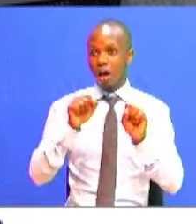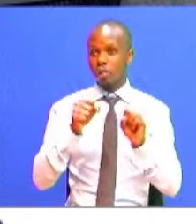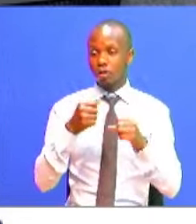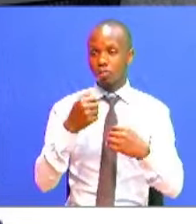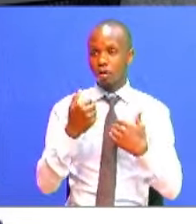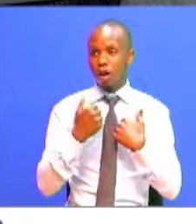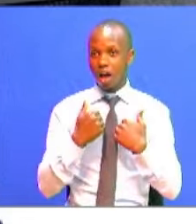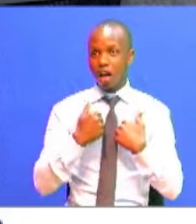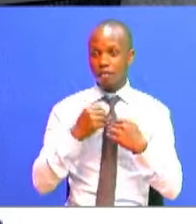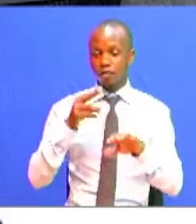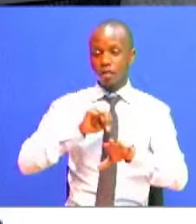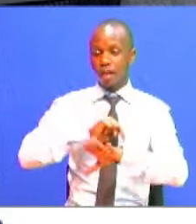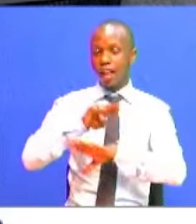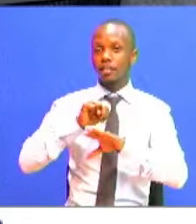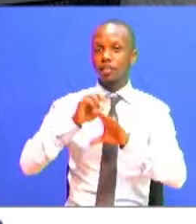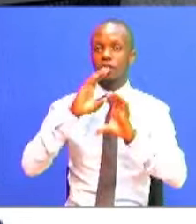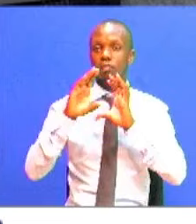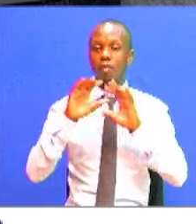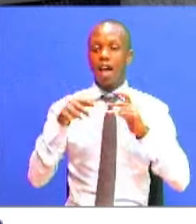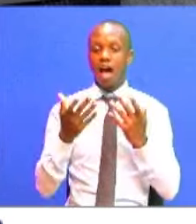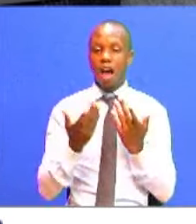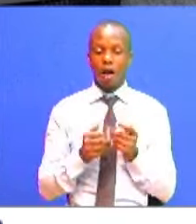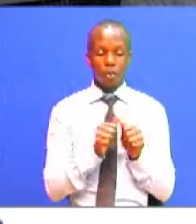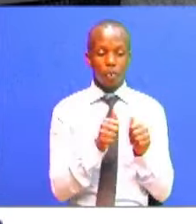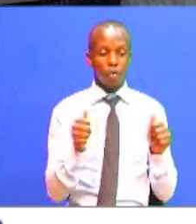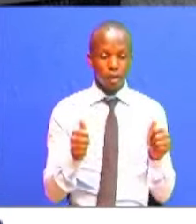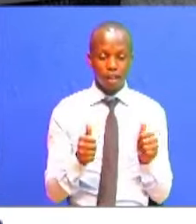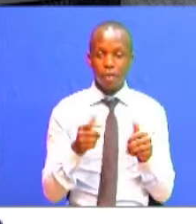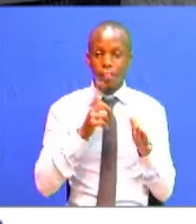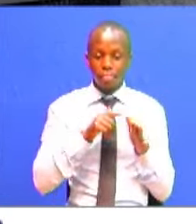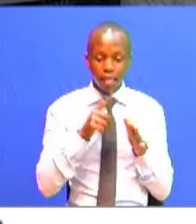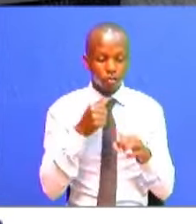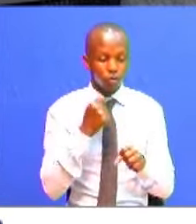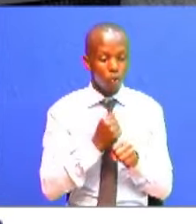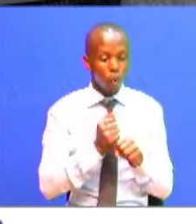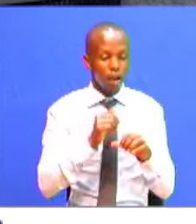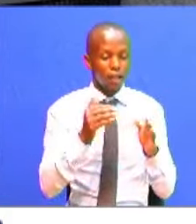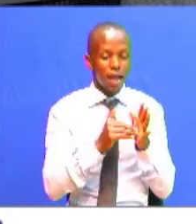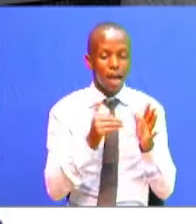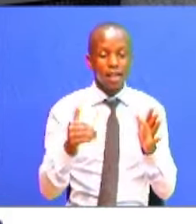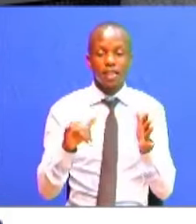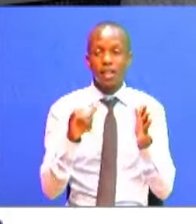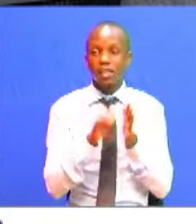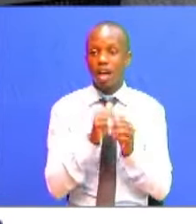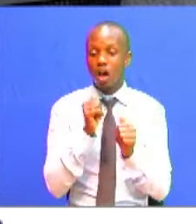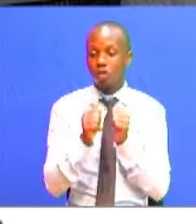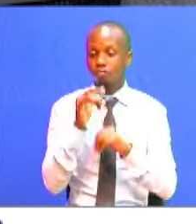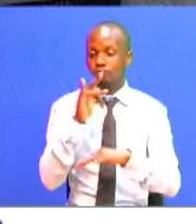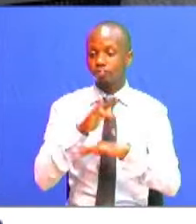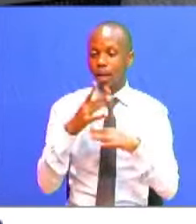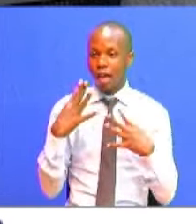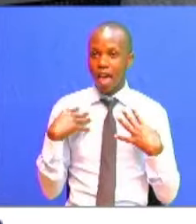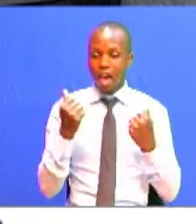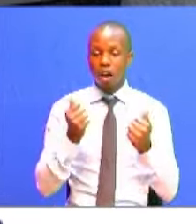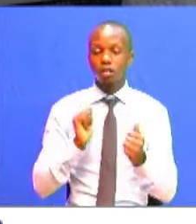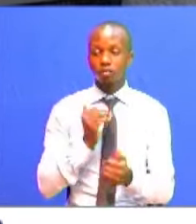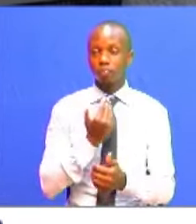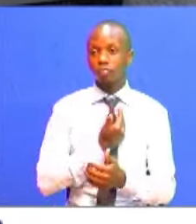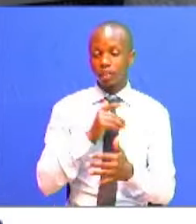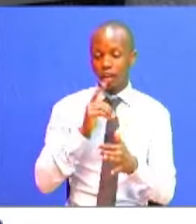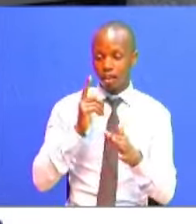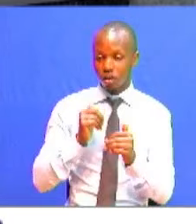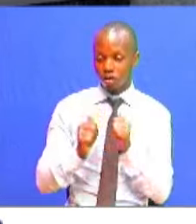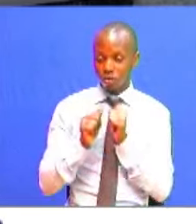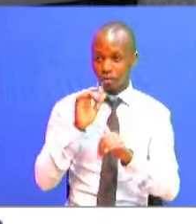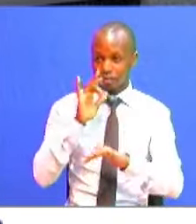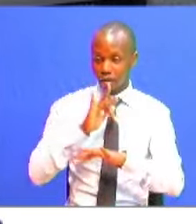national conversation on how well we can work against these things that is affecting our health, this thing that is affecting,